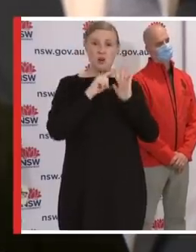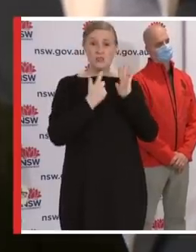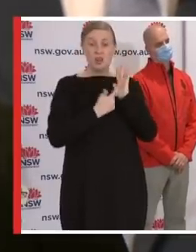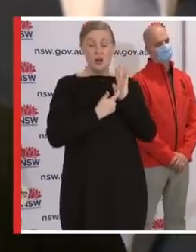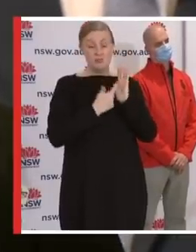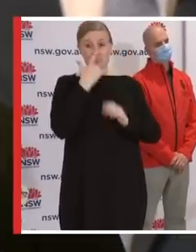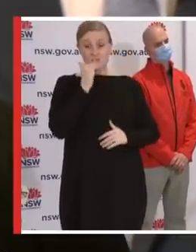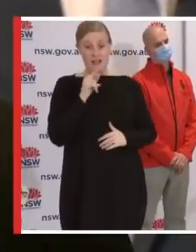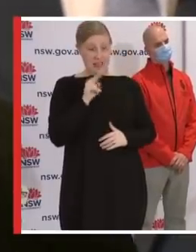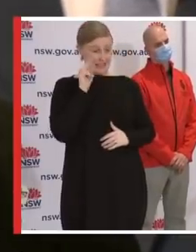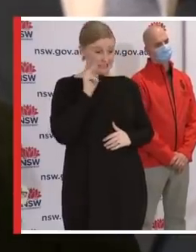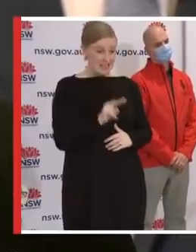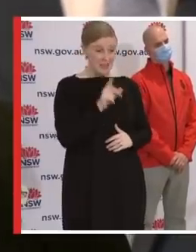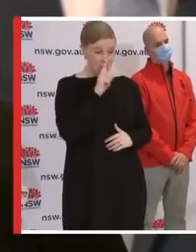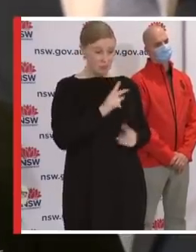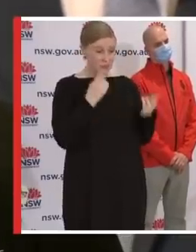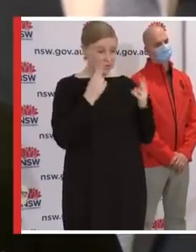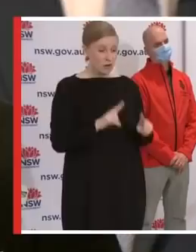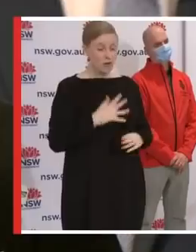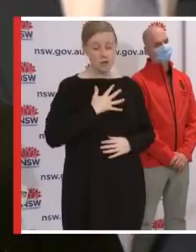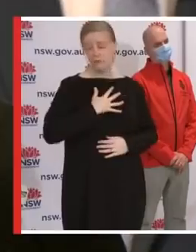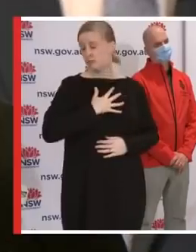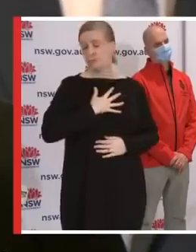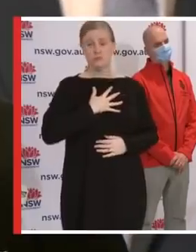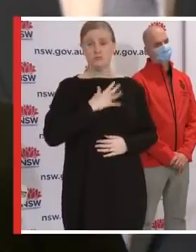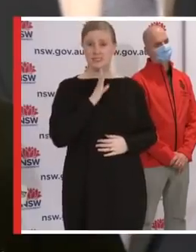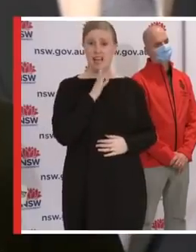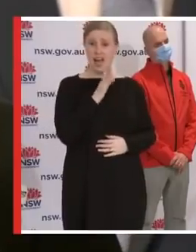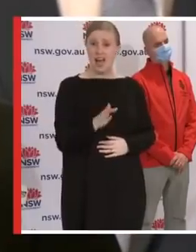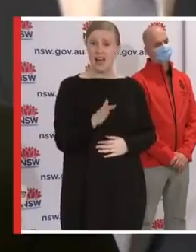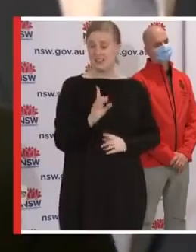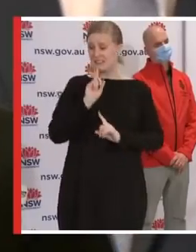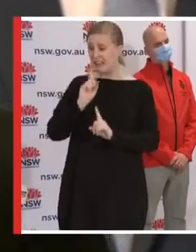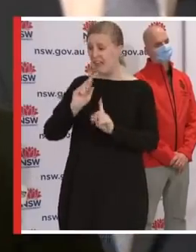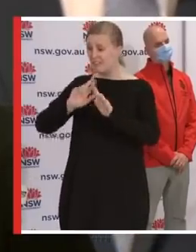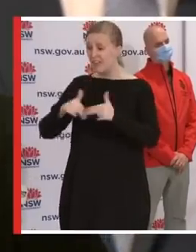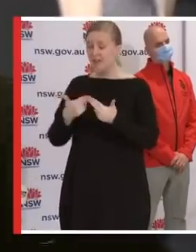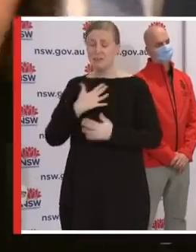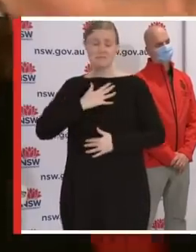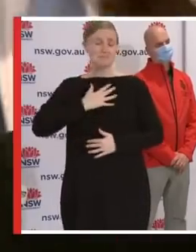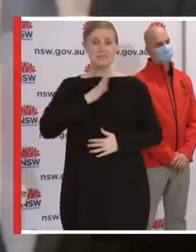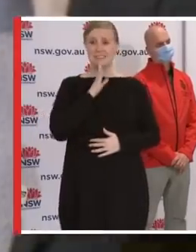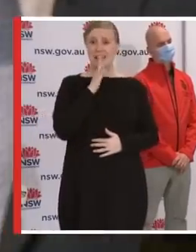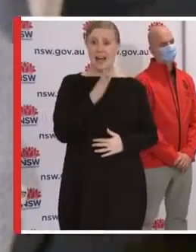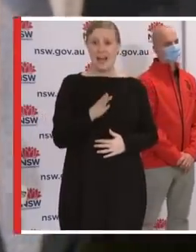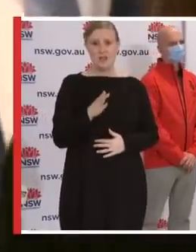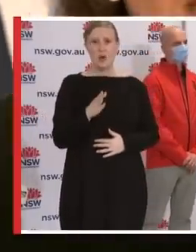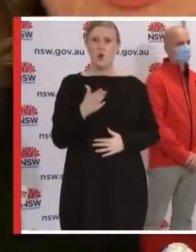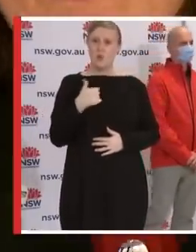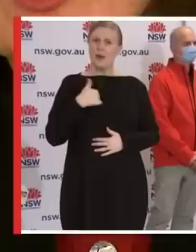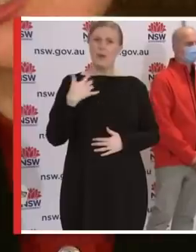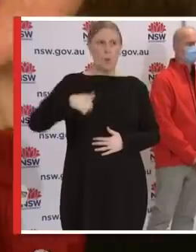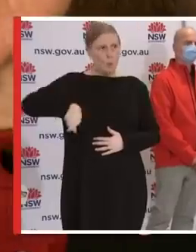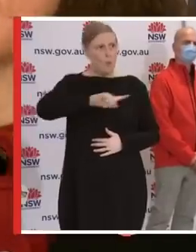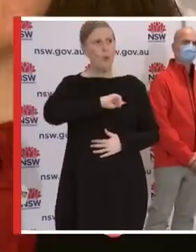their families do, and the staff do, what we can do to support them is to make sure we get vaccinated. Do you agree, though, Premier,